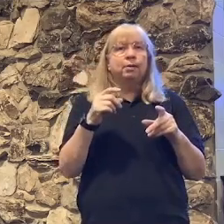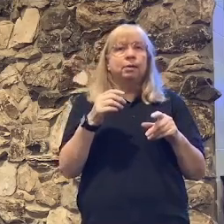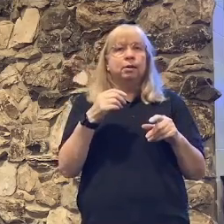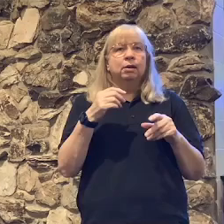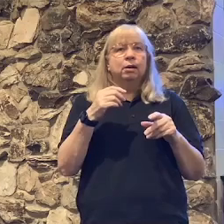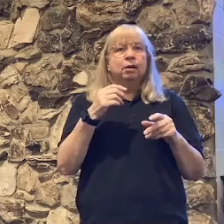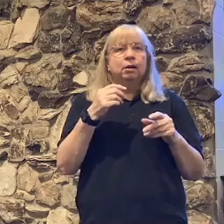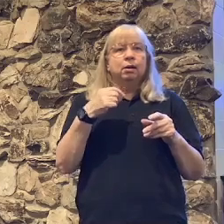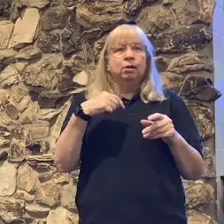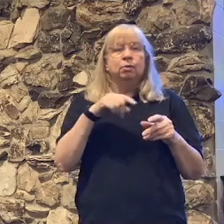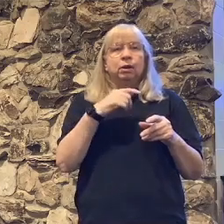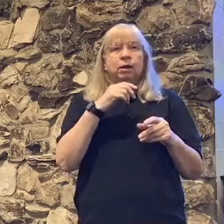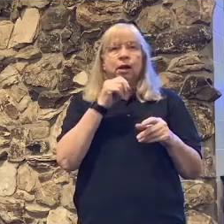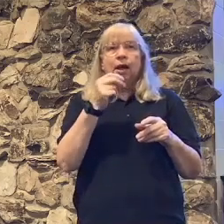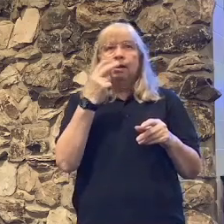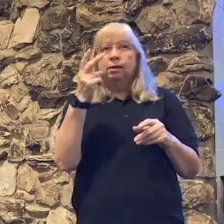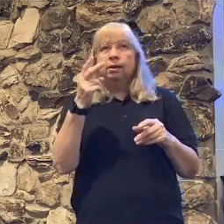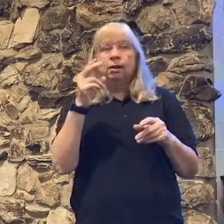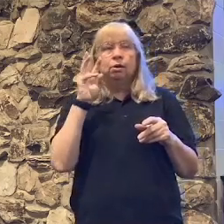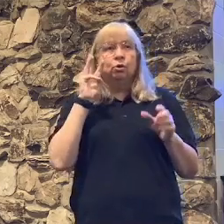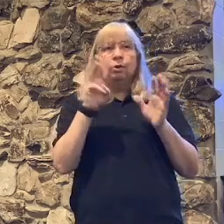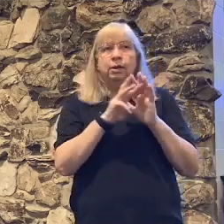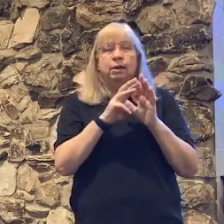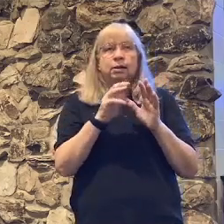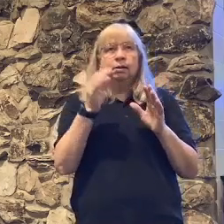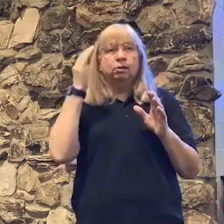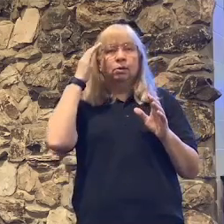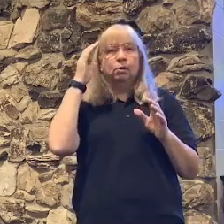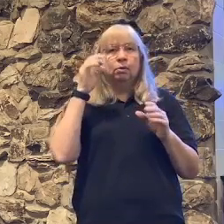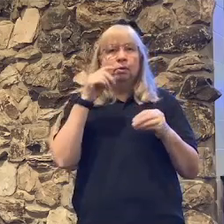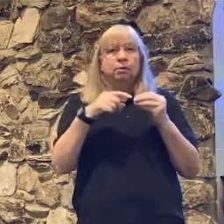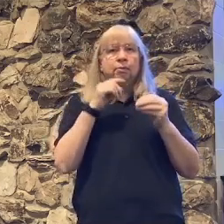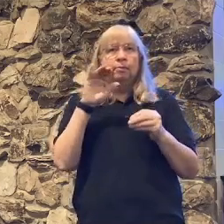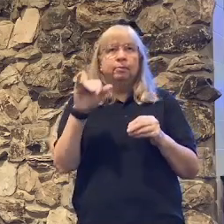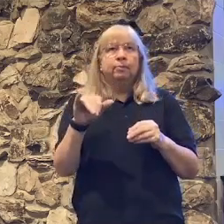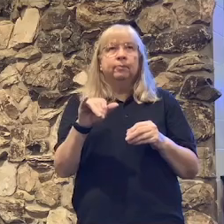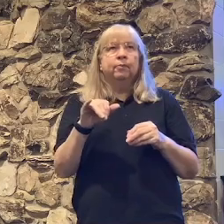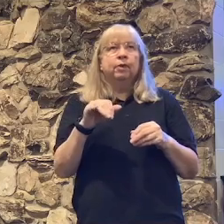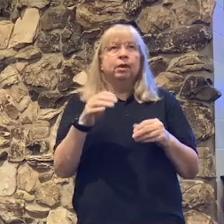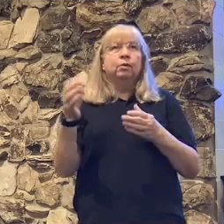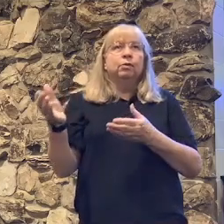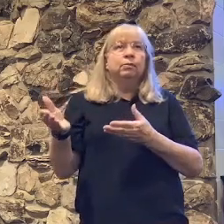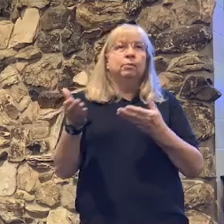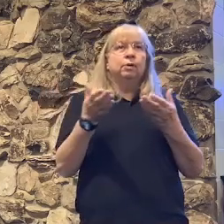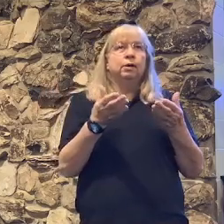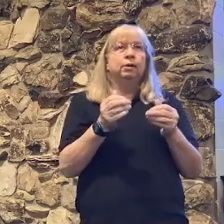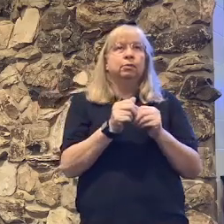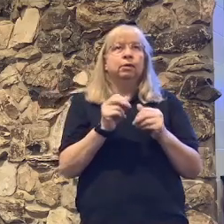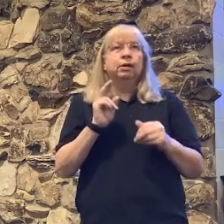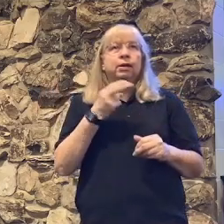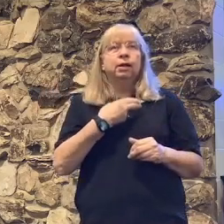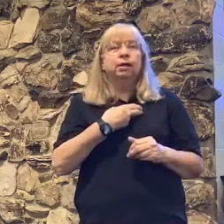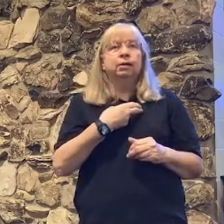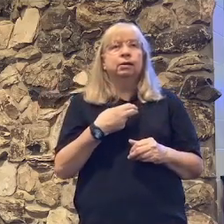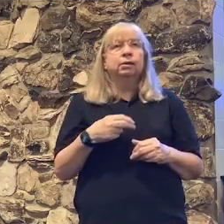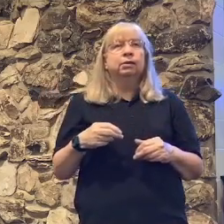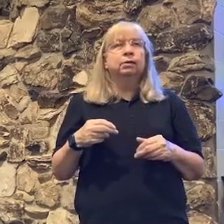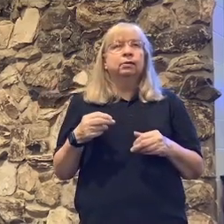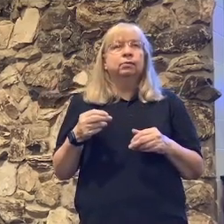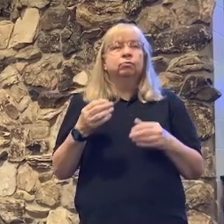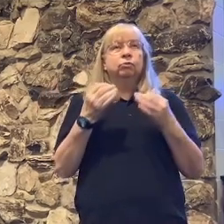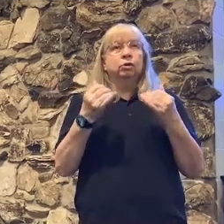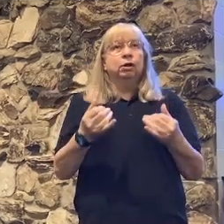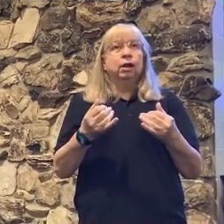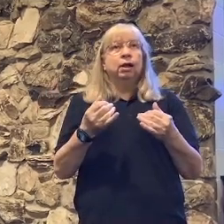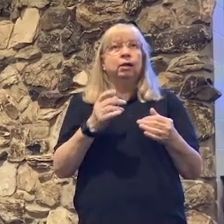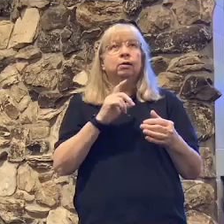we witness it, we acknowledge it, we bring it with us. So today, Lord, we